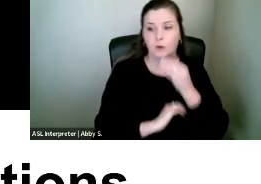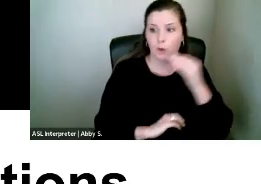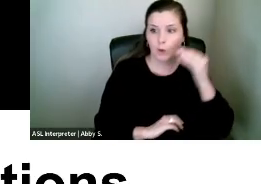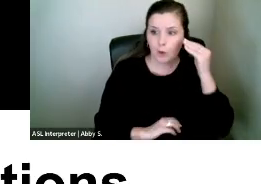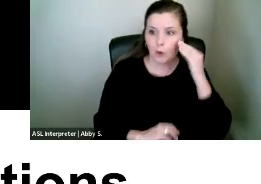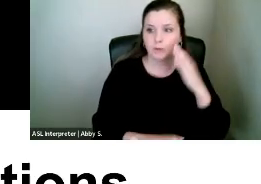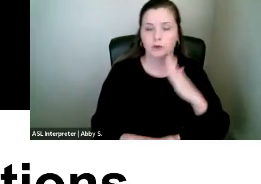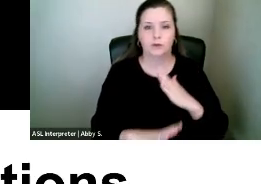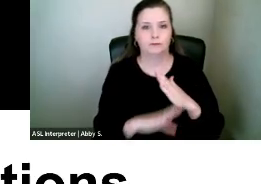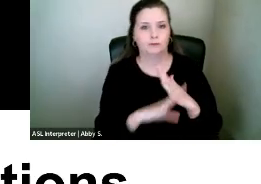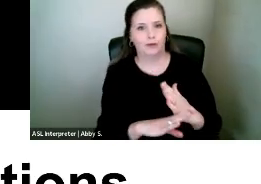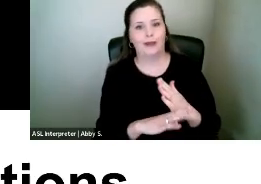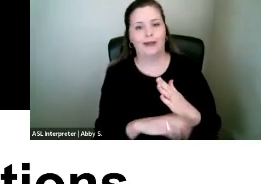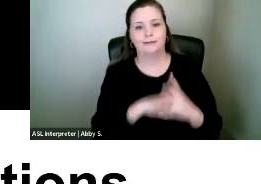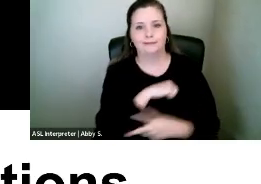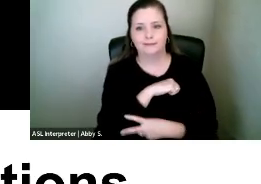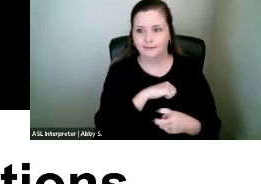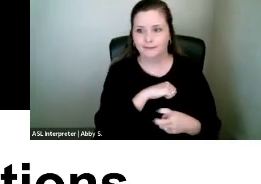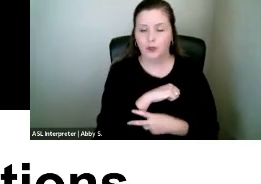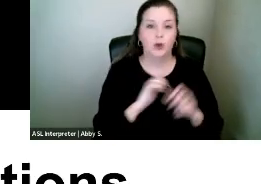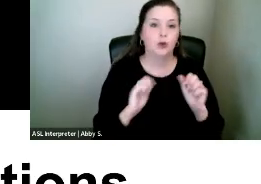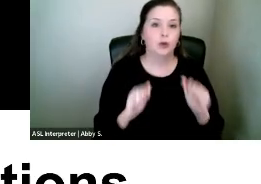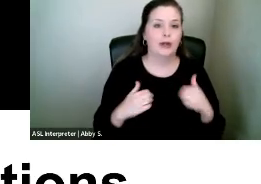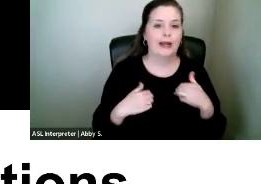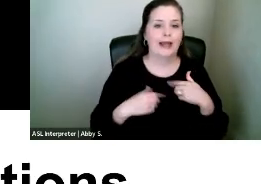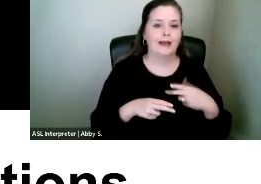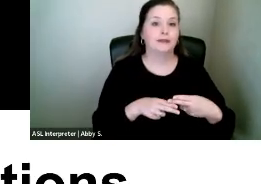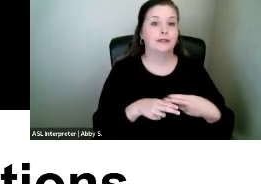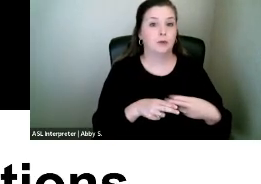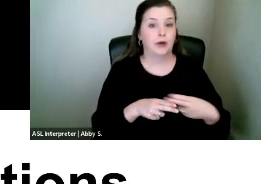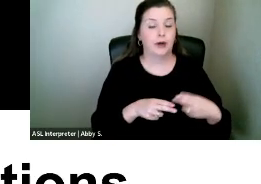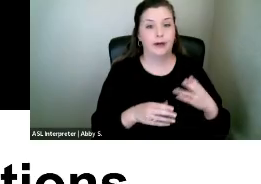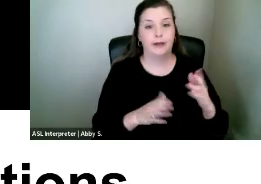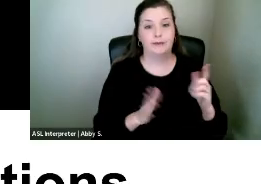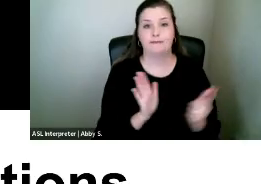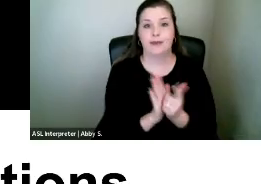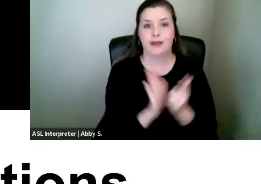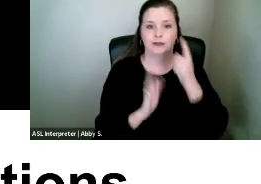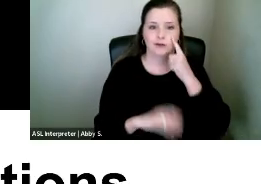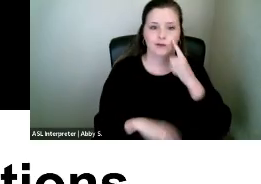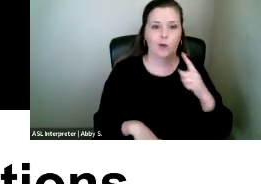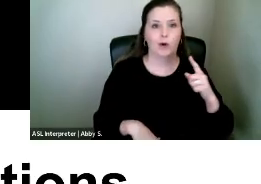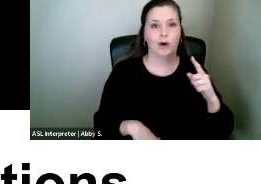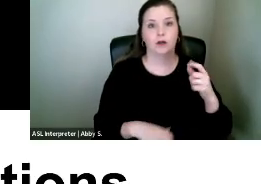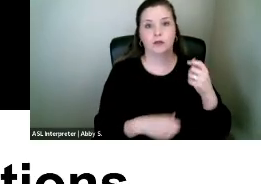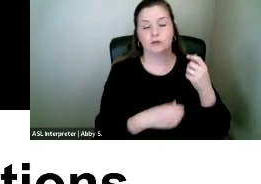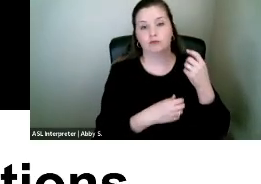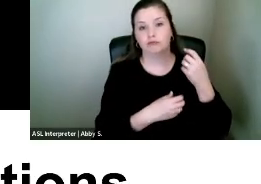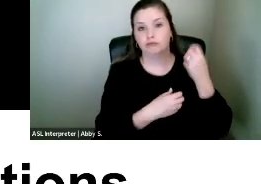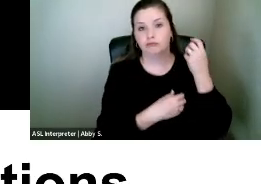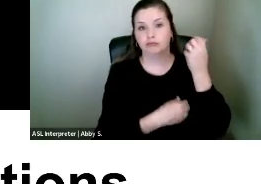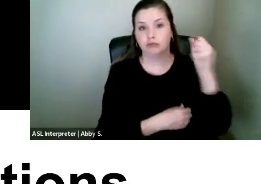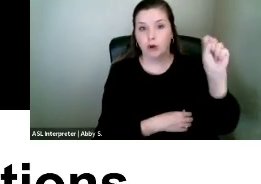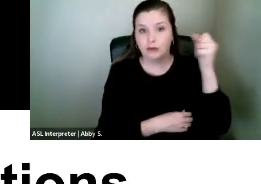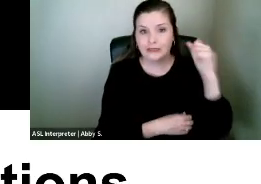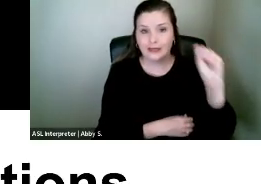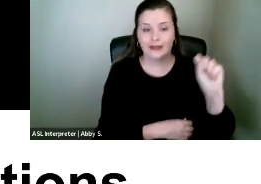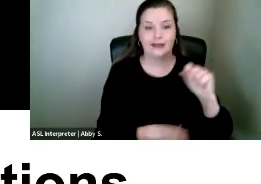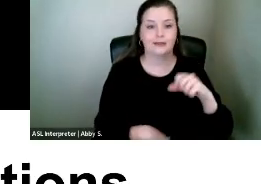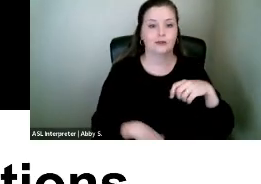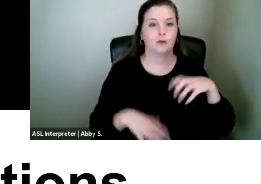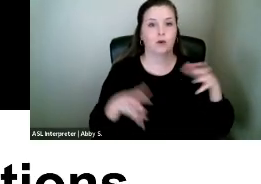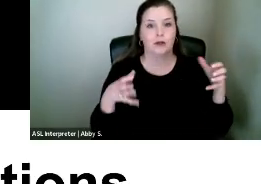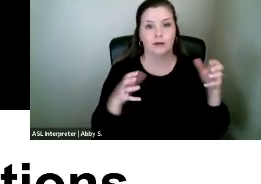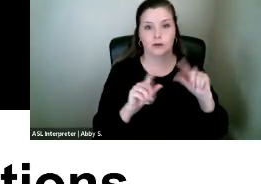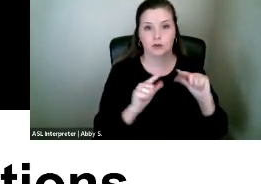There could be temporary bans on public gatherings, including protests, and they can be imposed to maintain order,